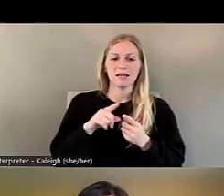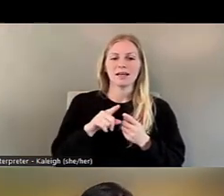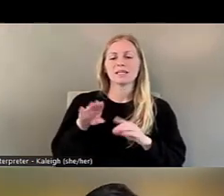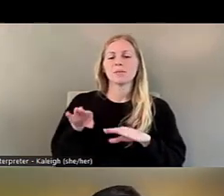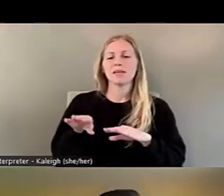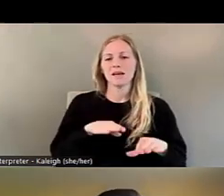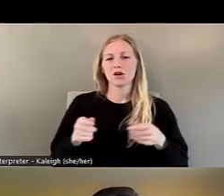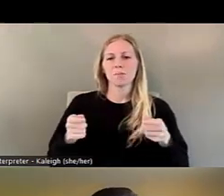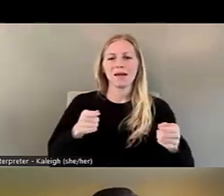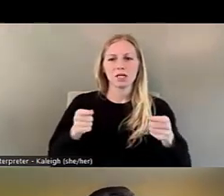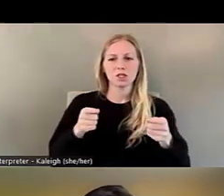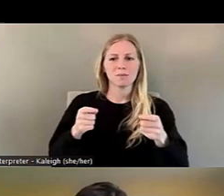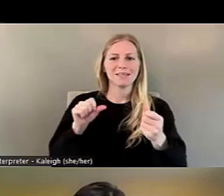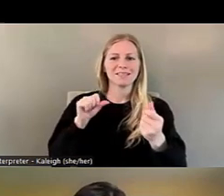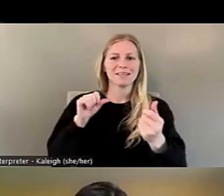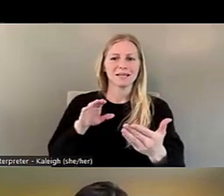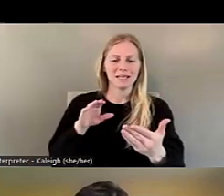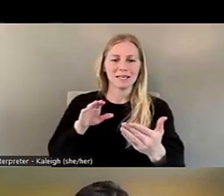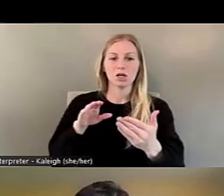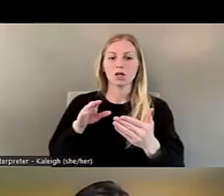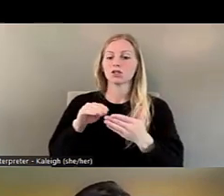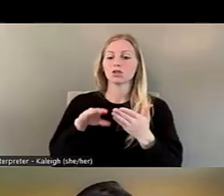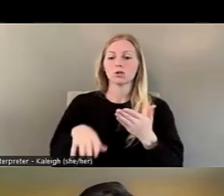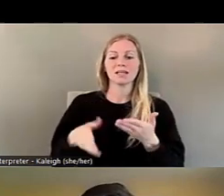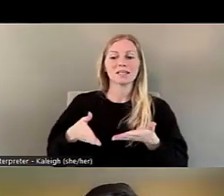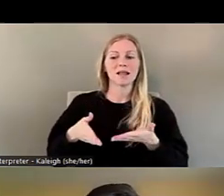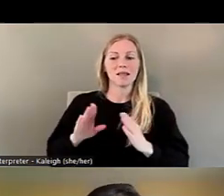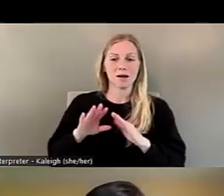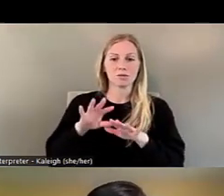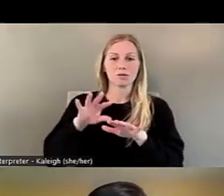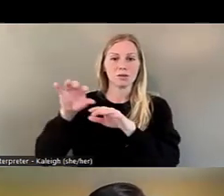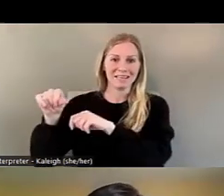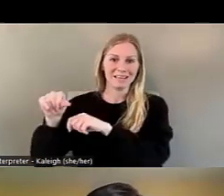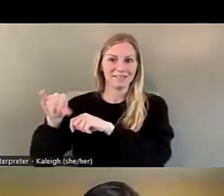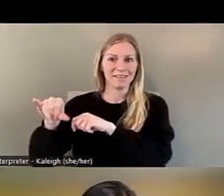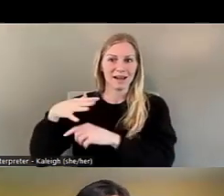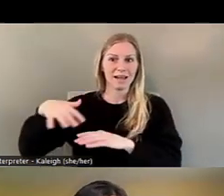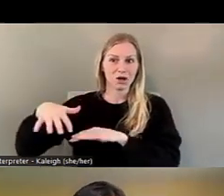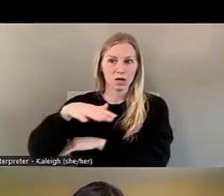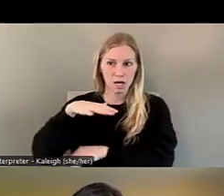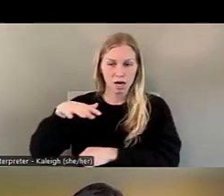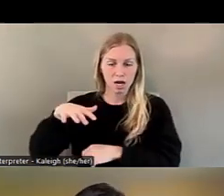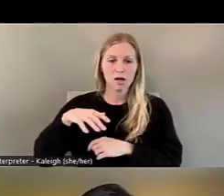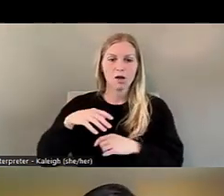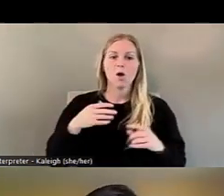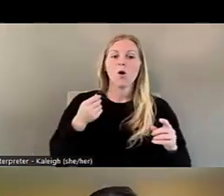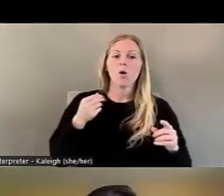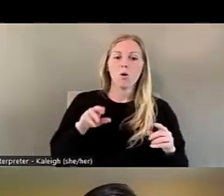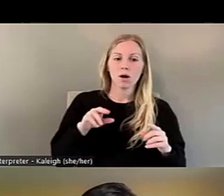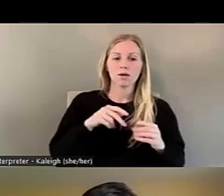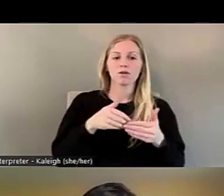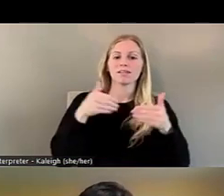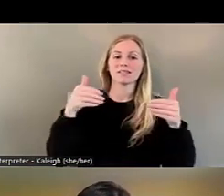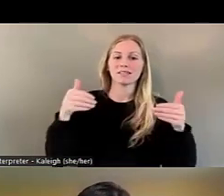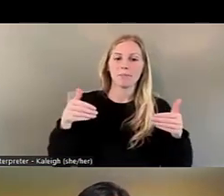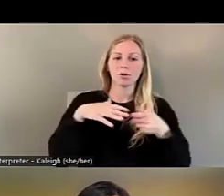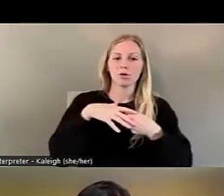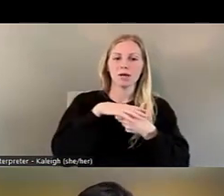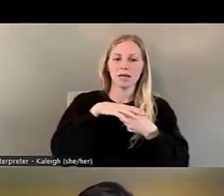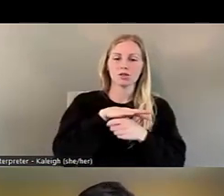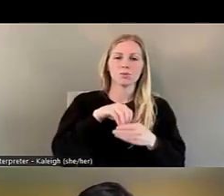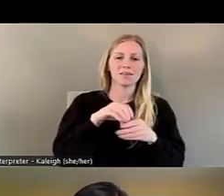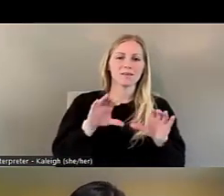which a student is allowed to leave the area or is in a separate location within the classroom,